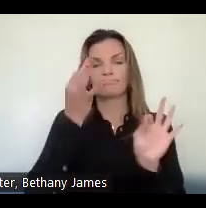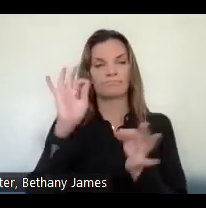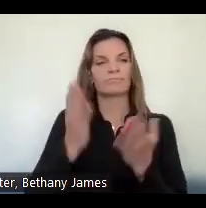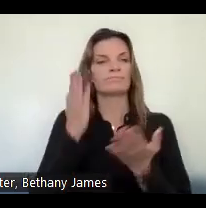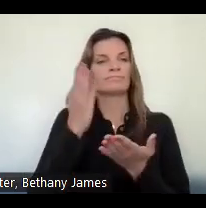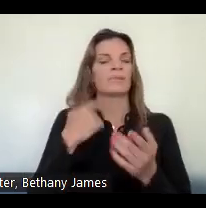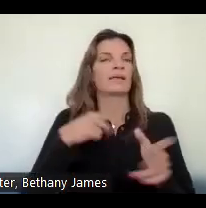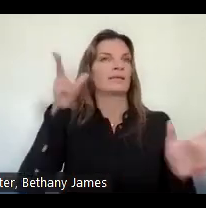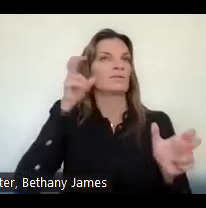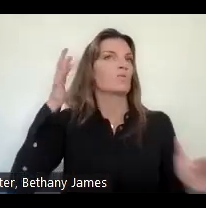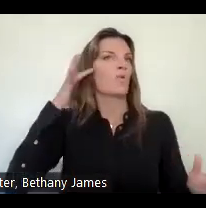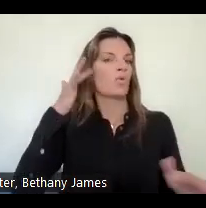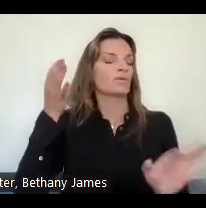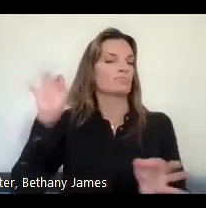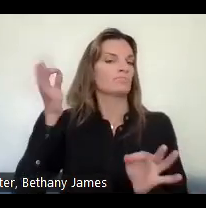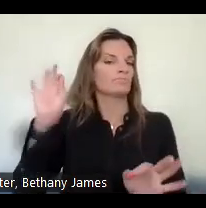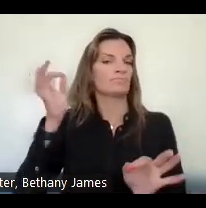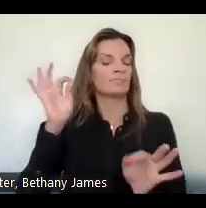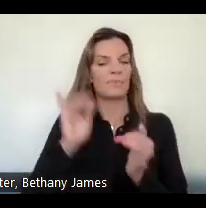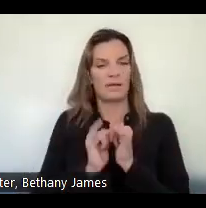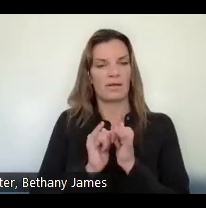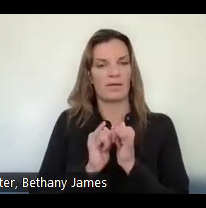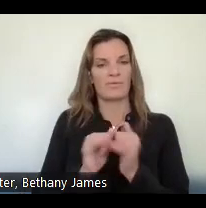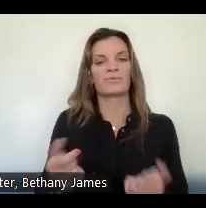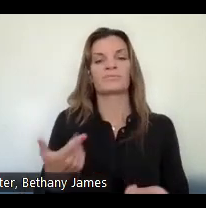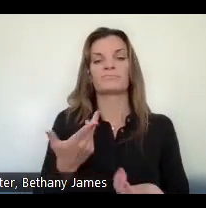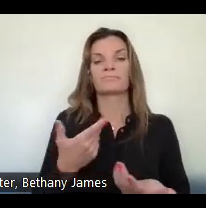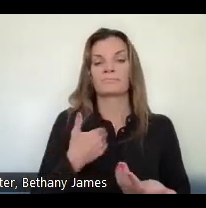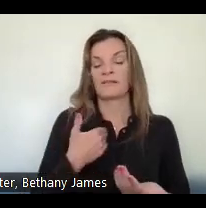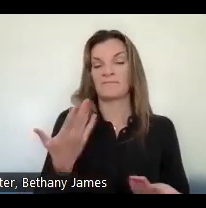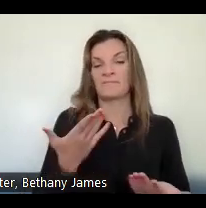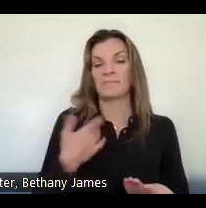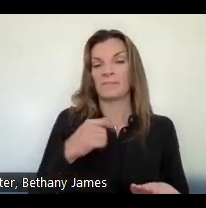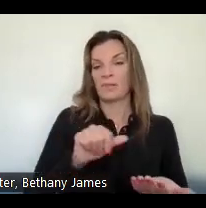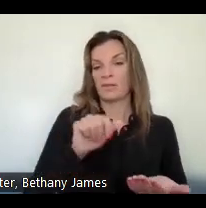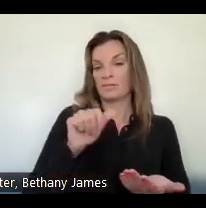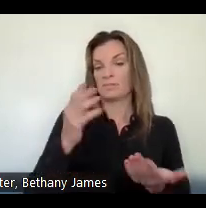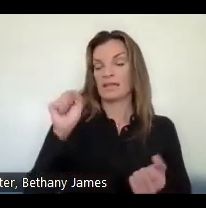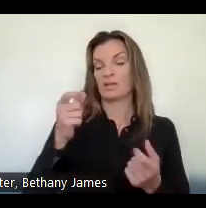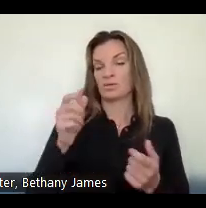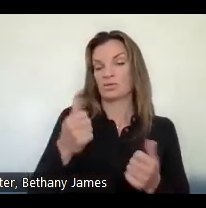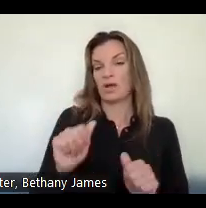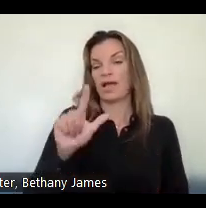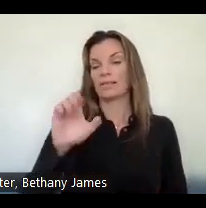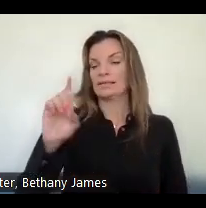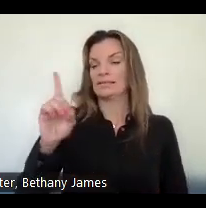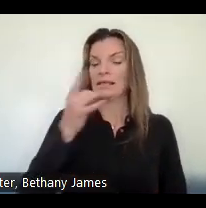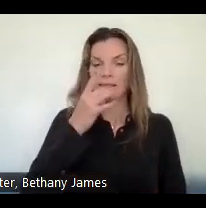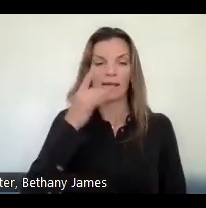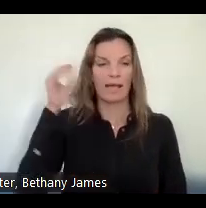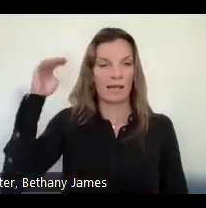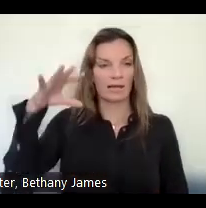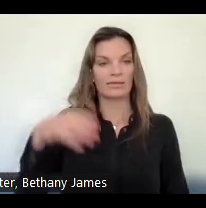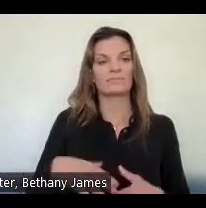seen. Examples of potential accommodations include offering alternative lighting such as LED lighting, noise